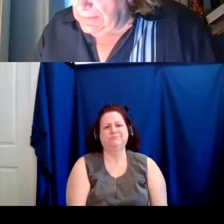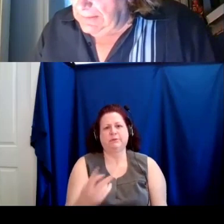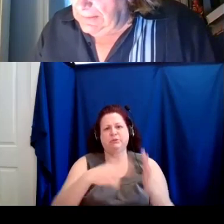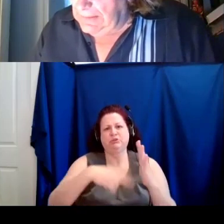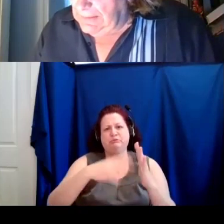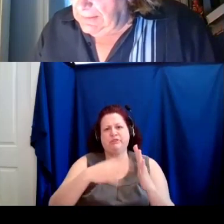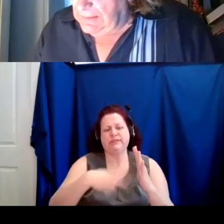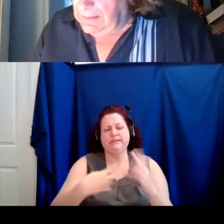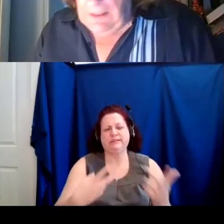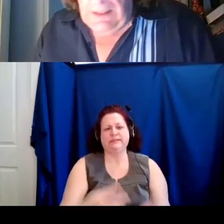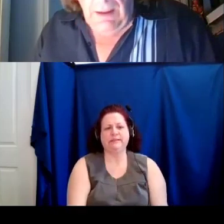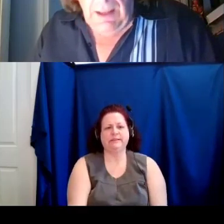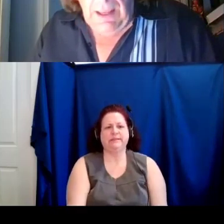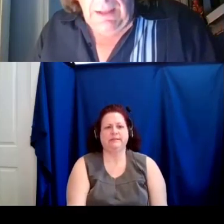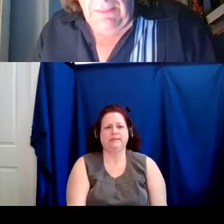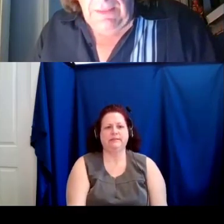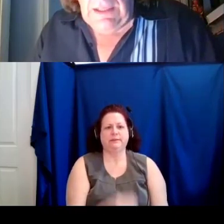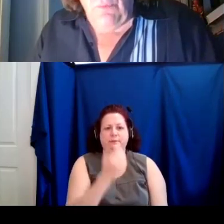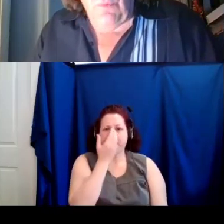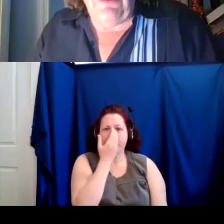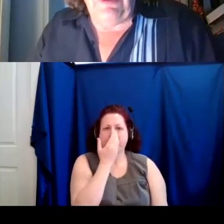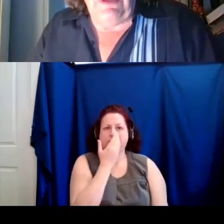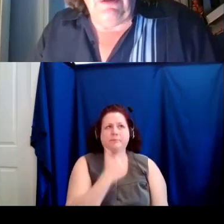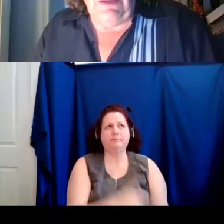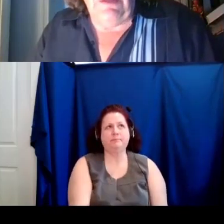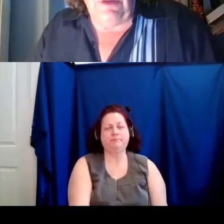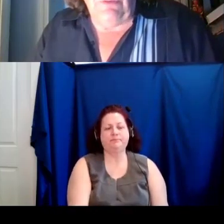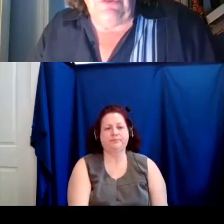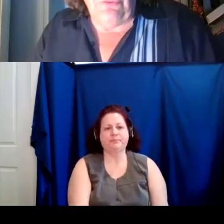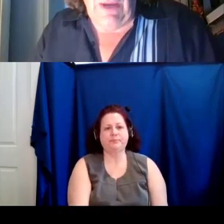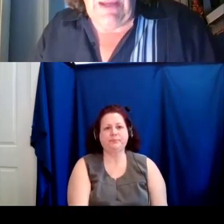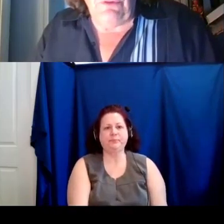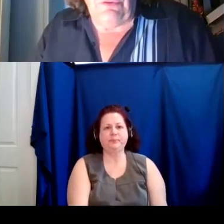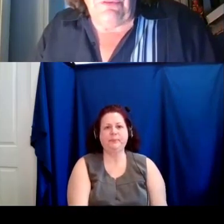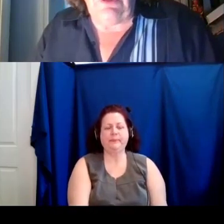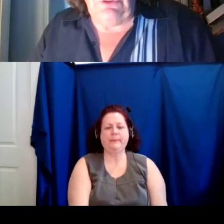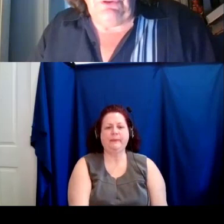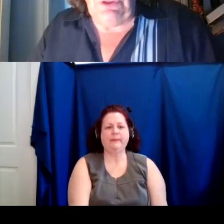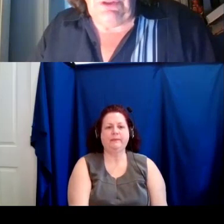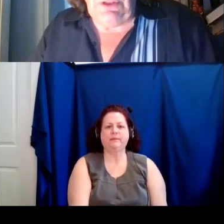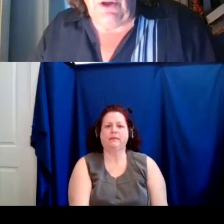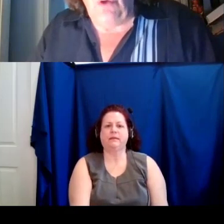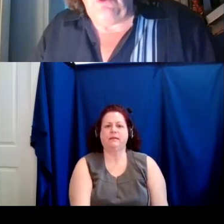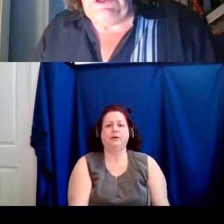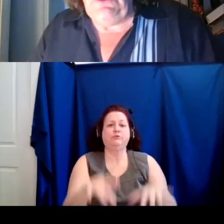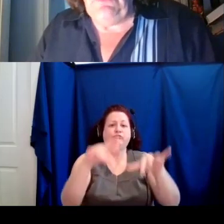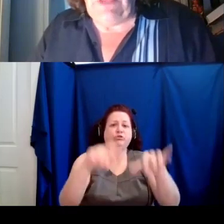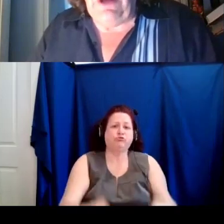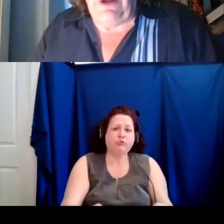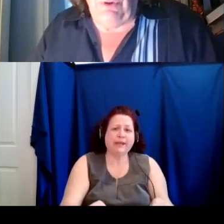part. And the key words here is a restraint or a seclusion can only used in an